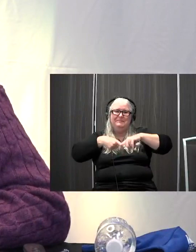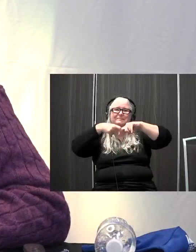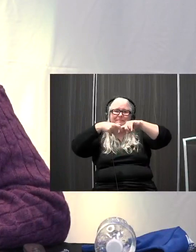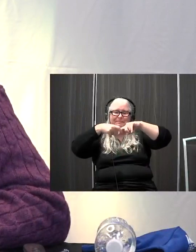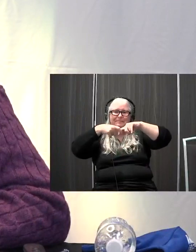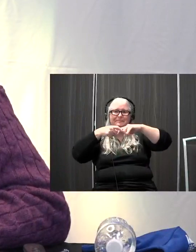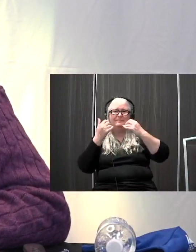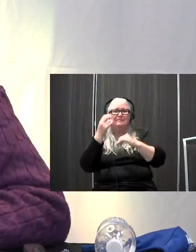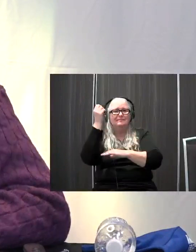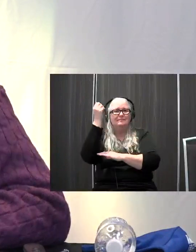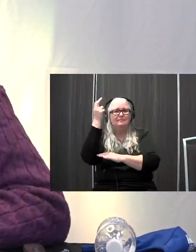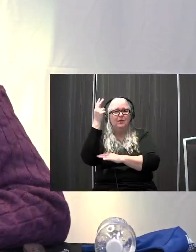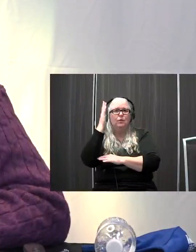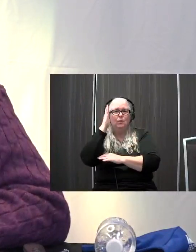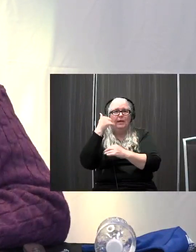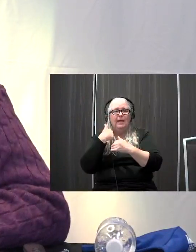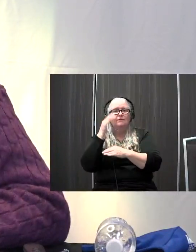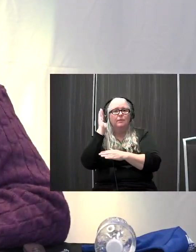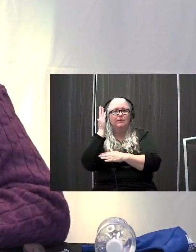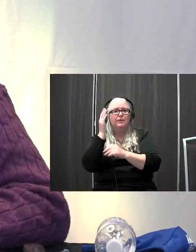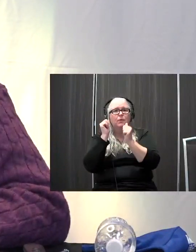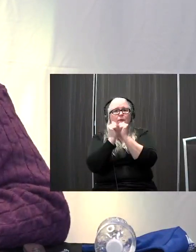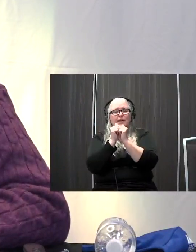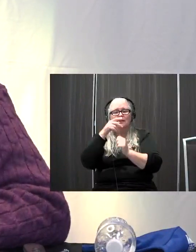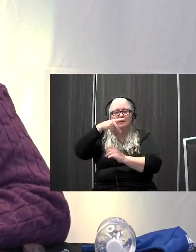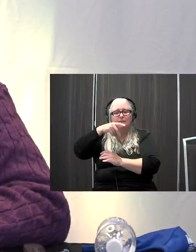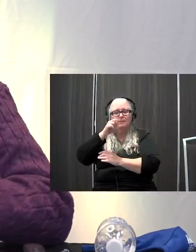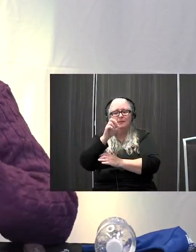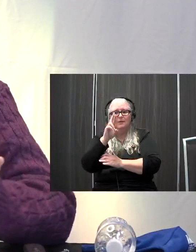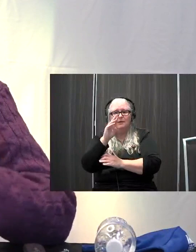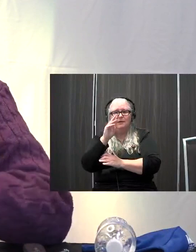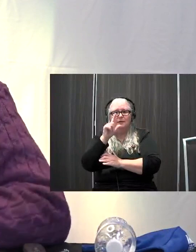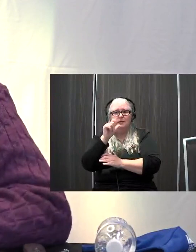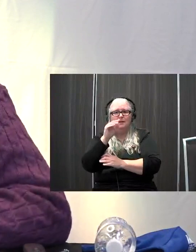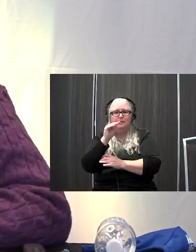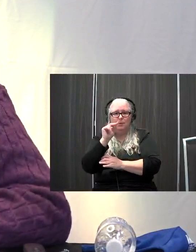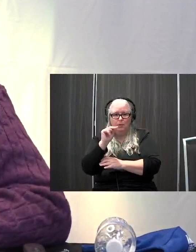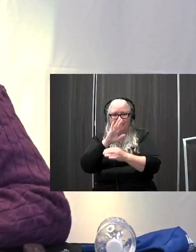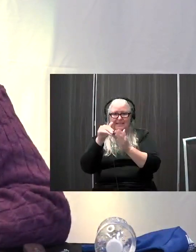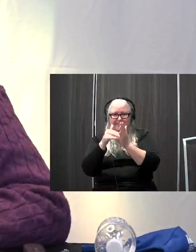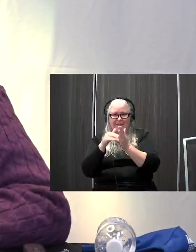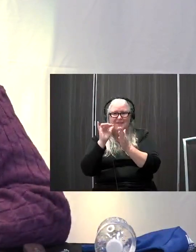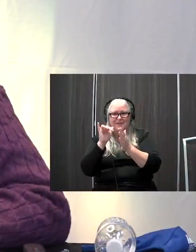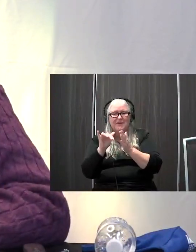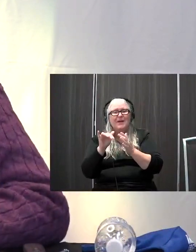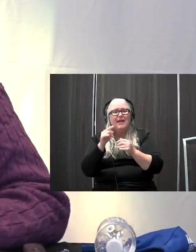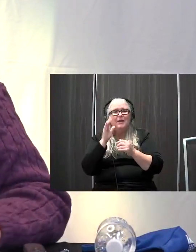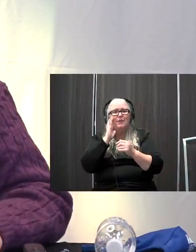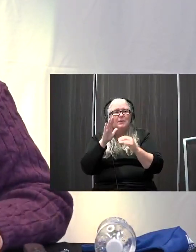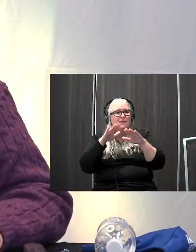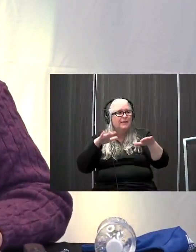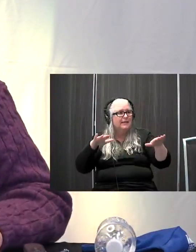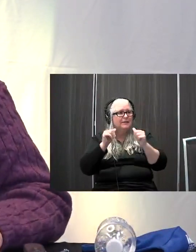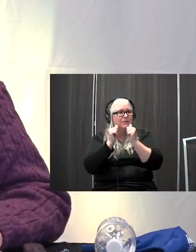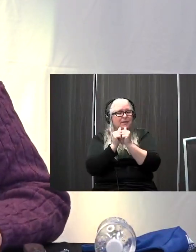a presentation from the Perlman Center, which is a program that works a lot with kids with a variety of developmental needs in a very integrated way. So that will